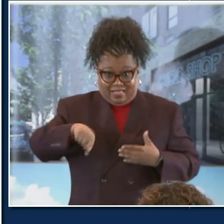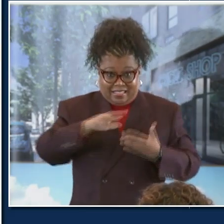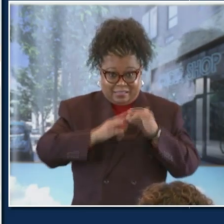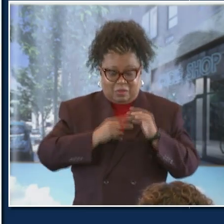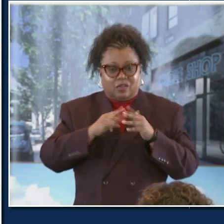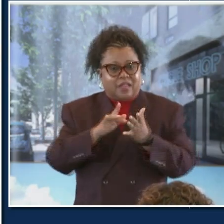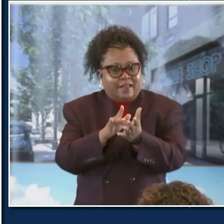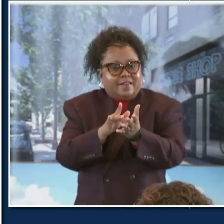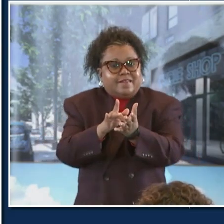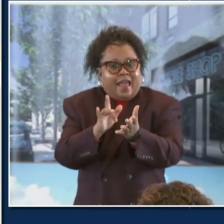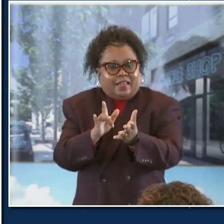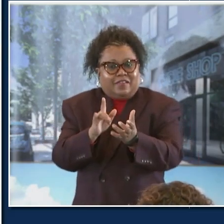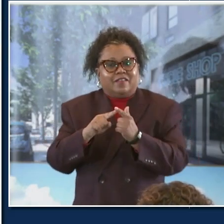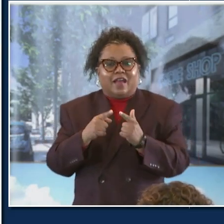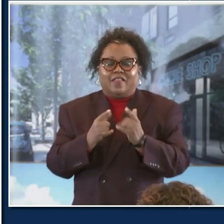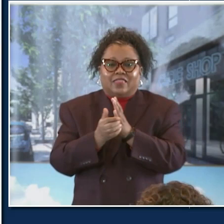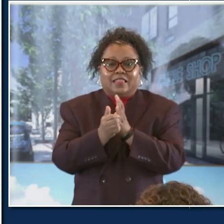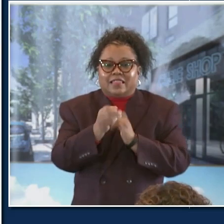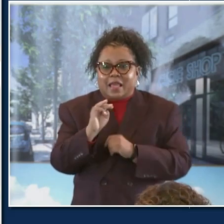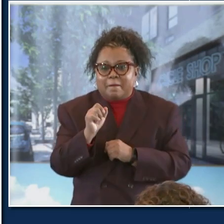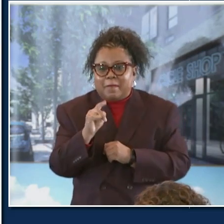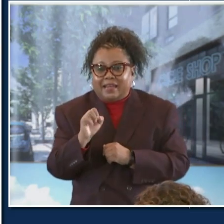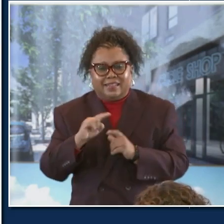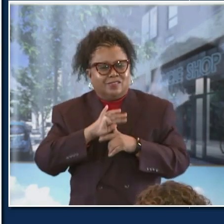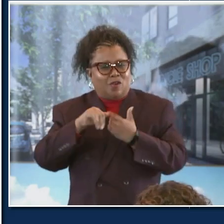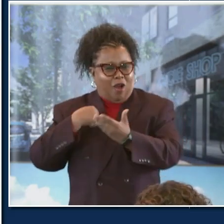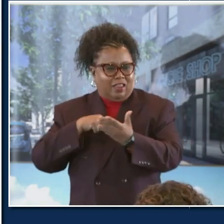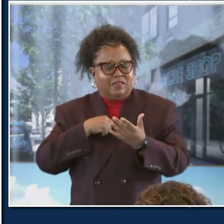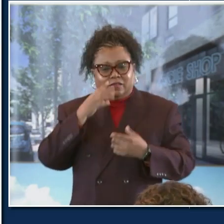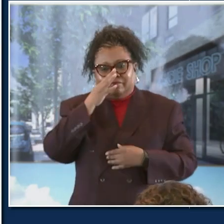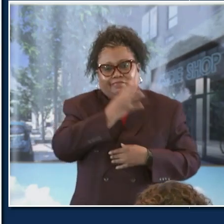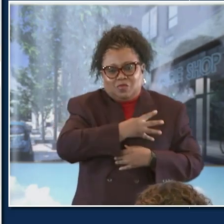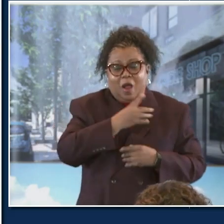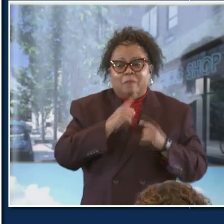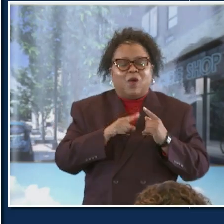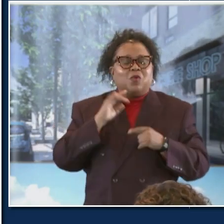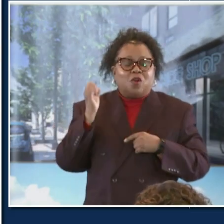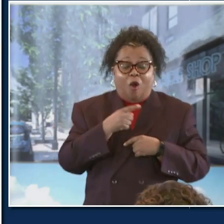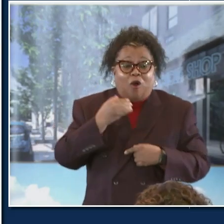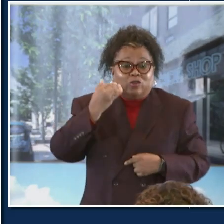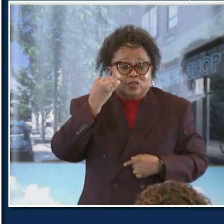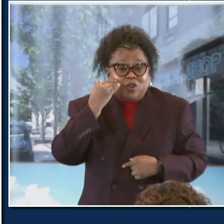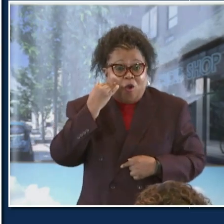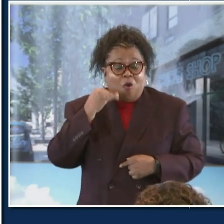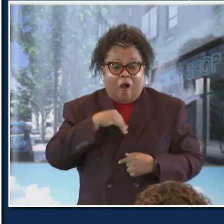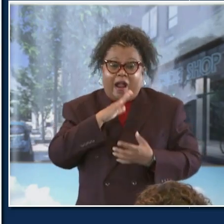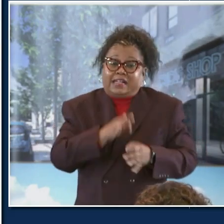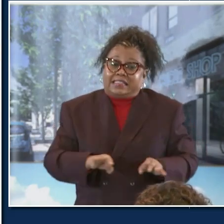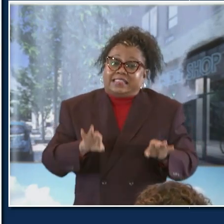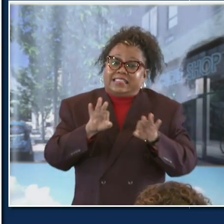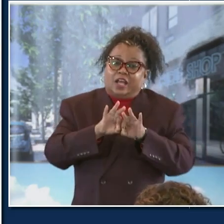can take advantage of the amenities that all of us take for granted, but we all know are essential to creating